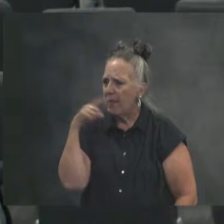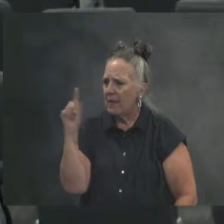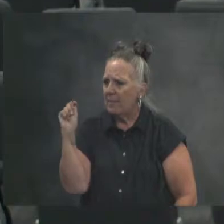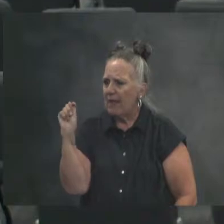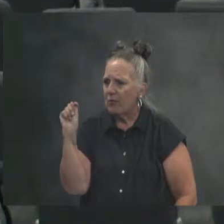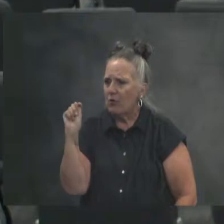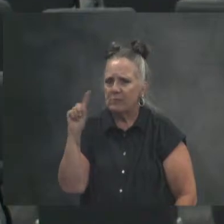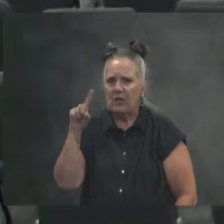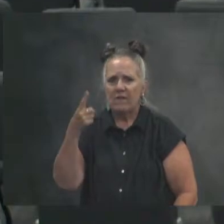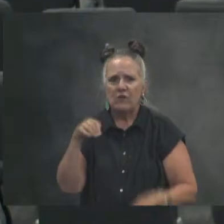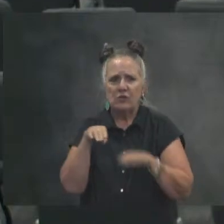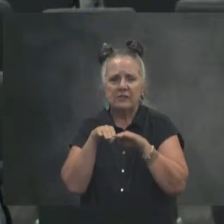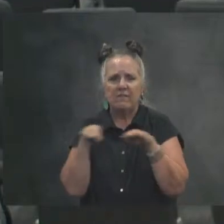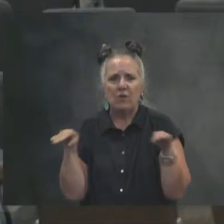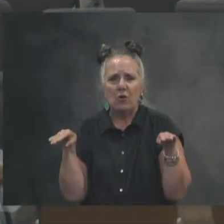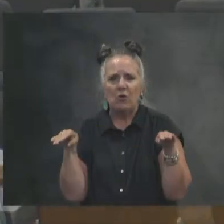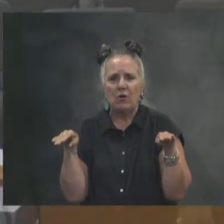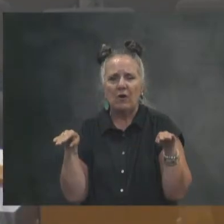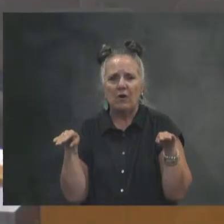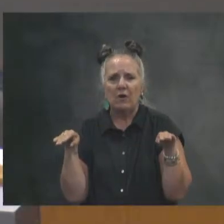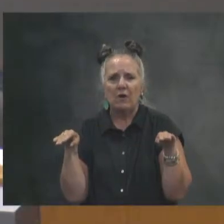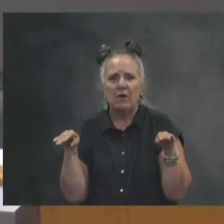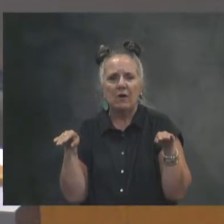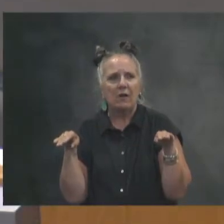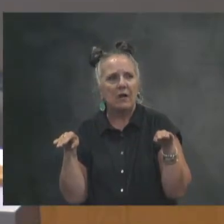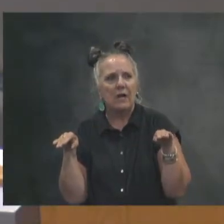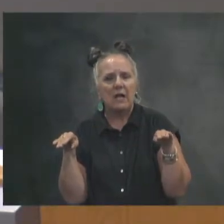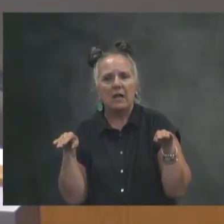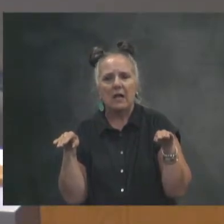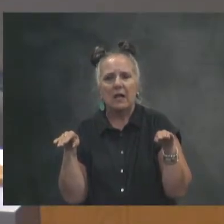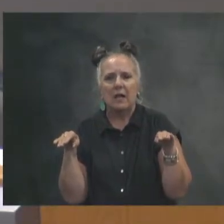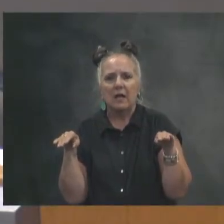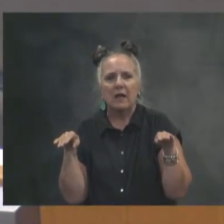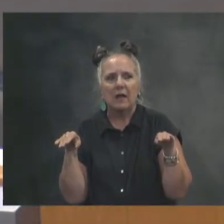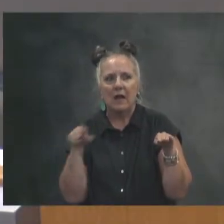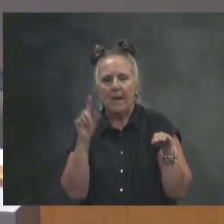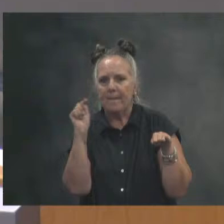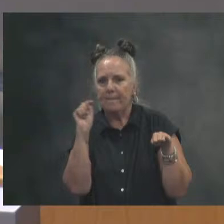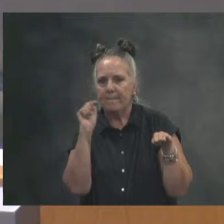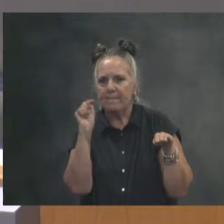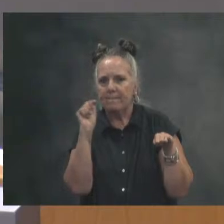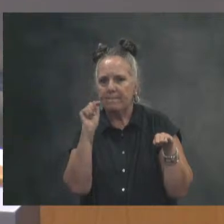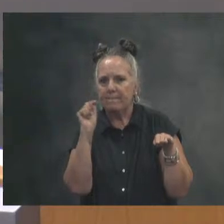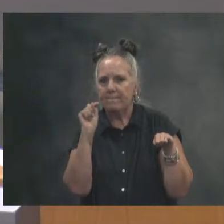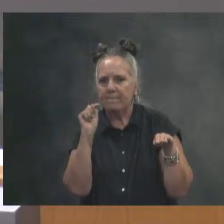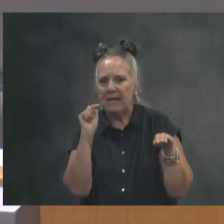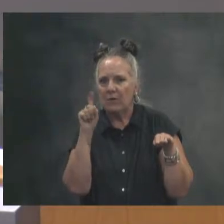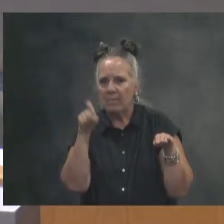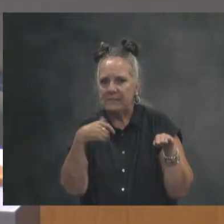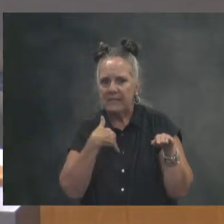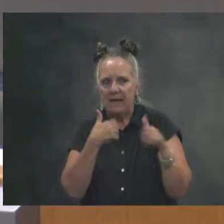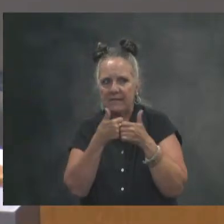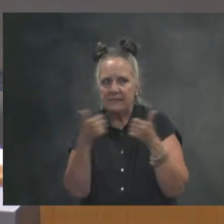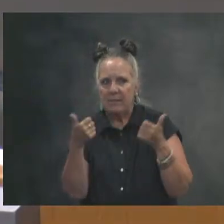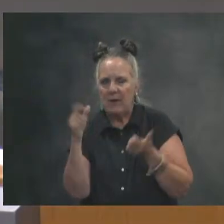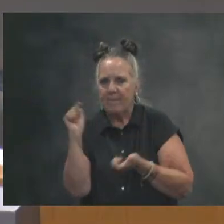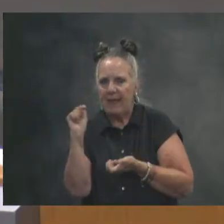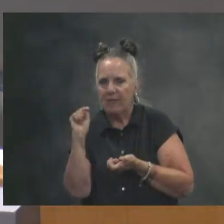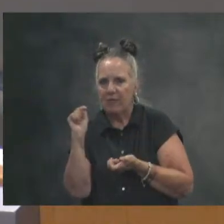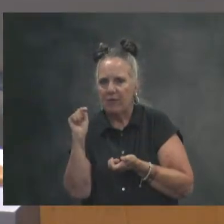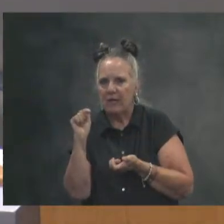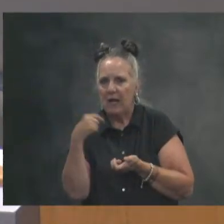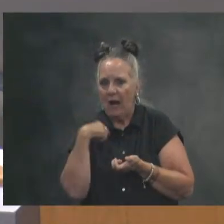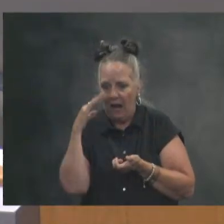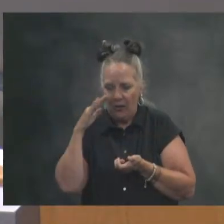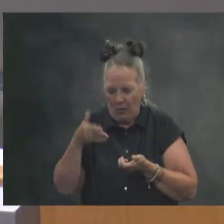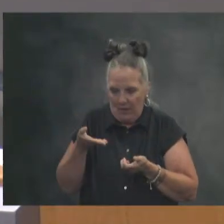floor of that diagram? The classrooms all have separate bathrooms, right? So I know